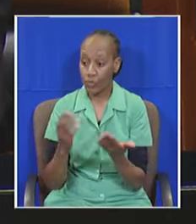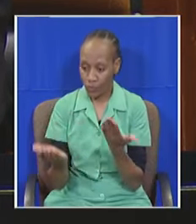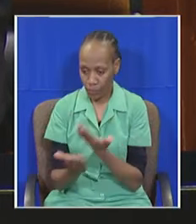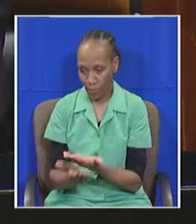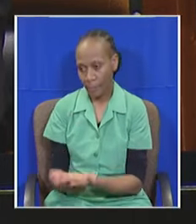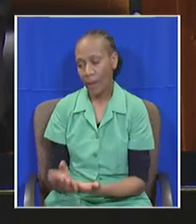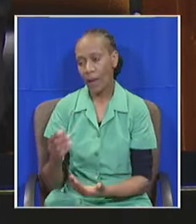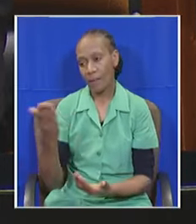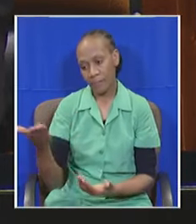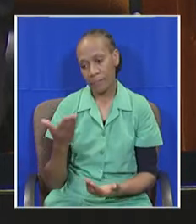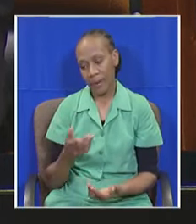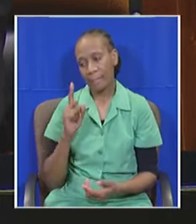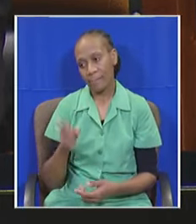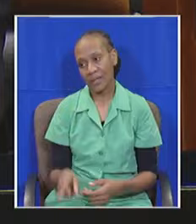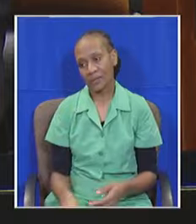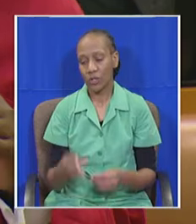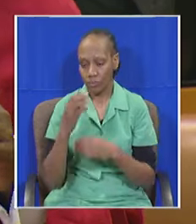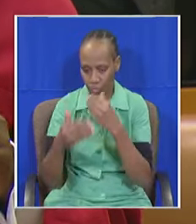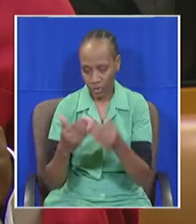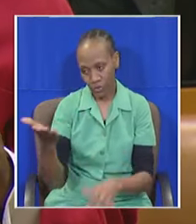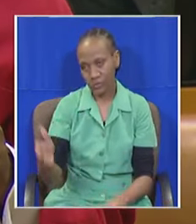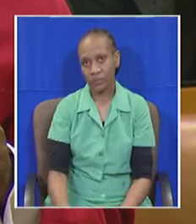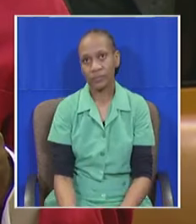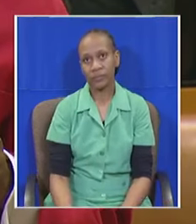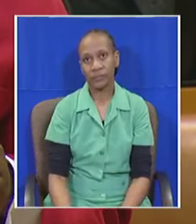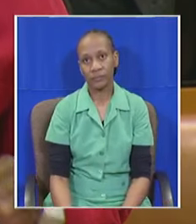that. Continue, Honorable Mbacha.